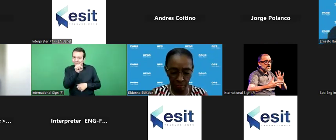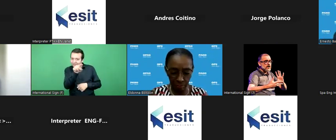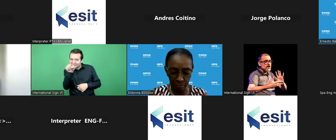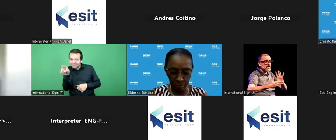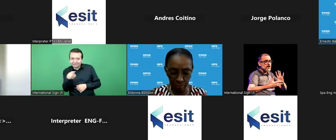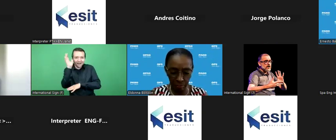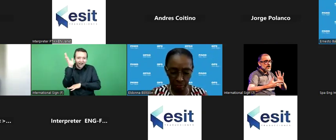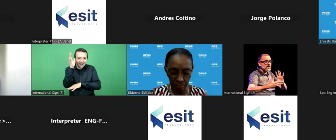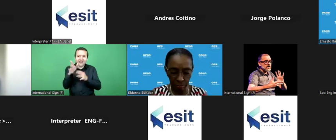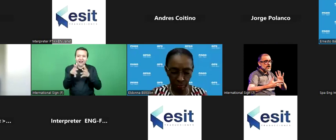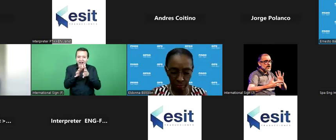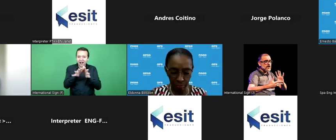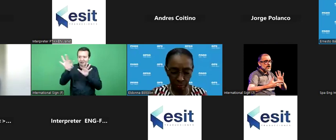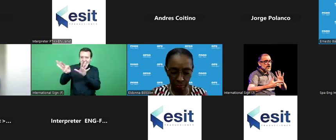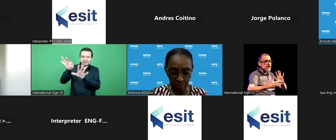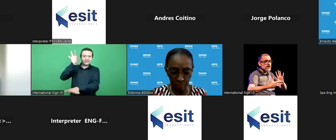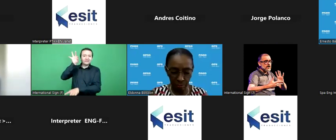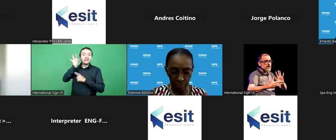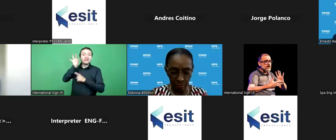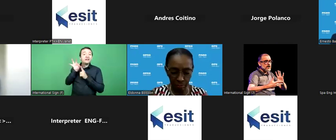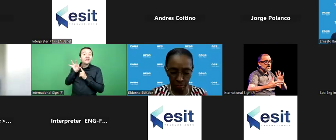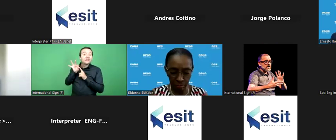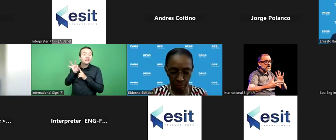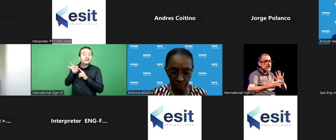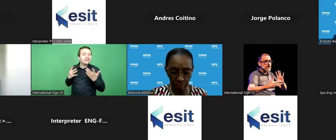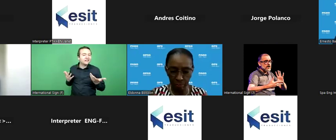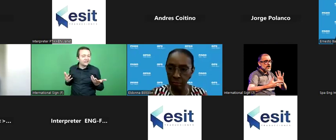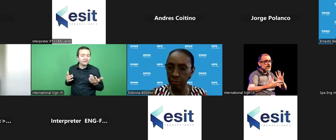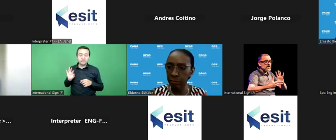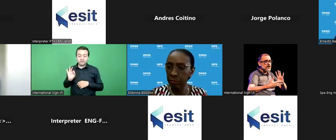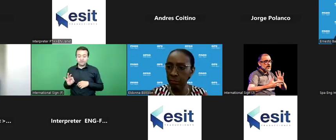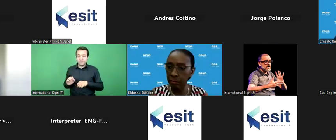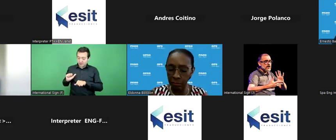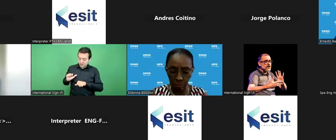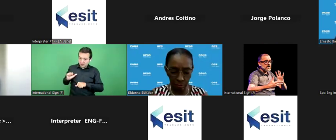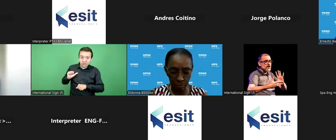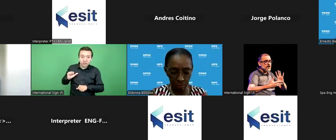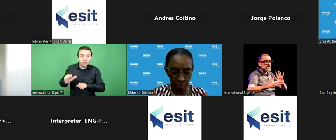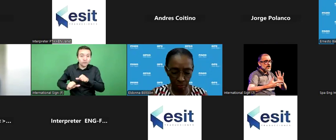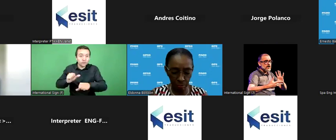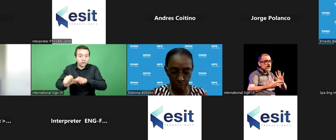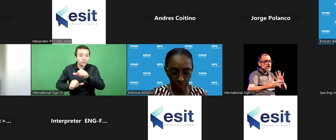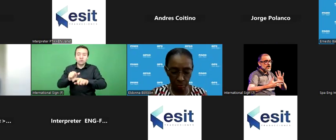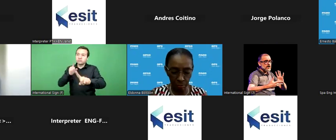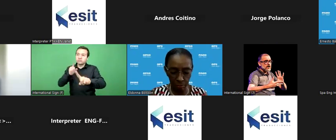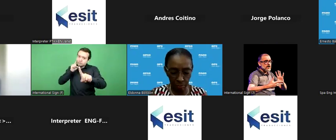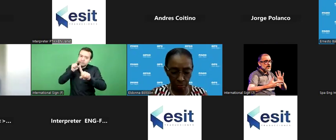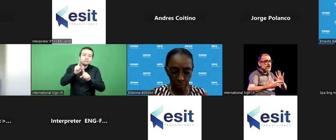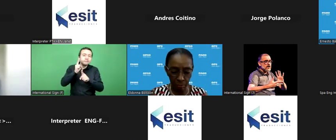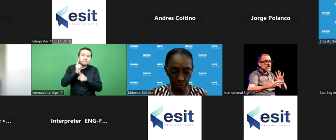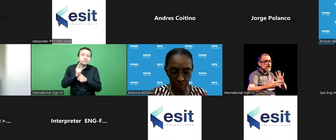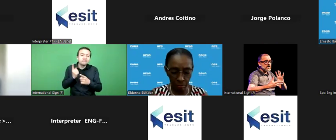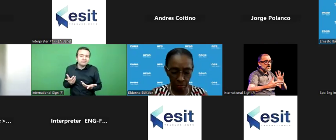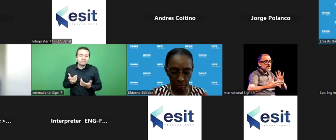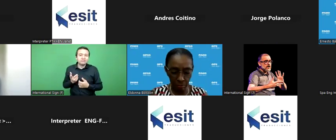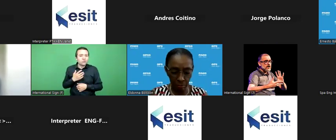processes are really trying to impact the transformation, health systems transformations based on primary